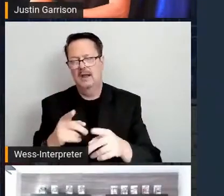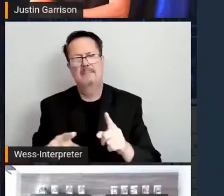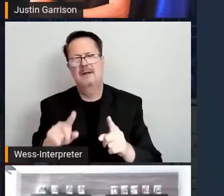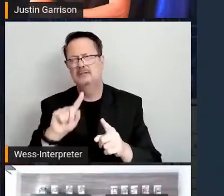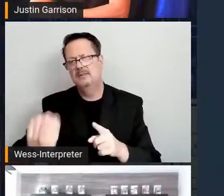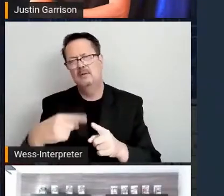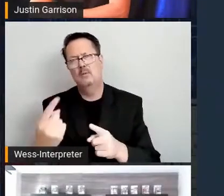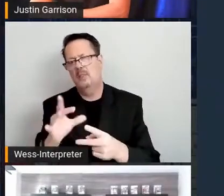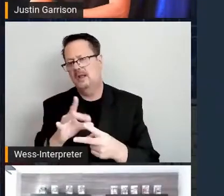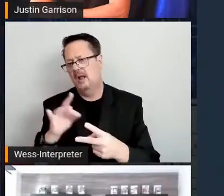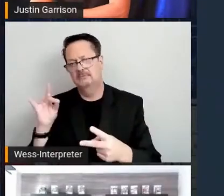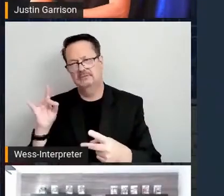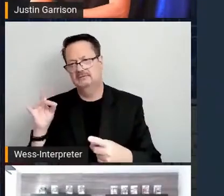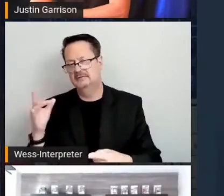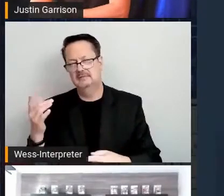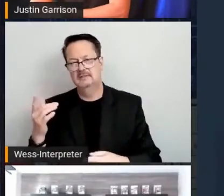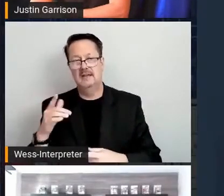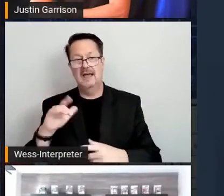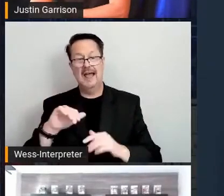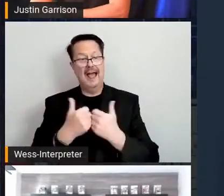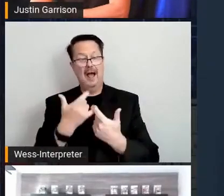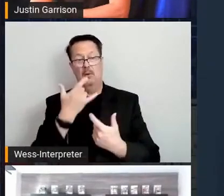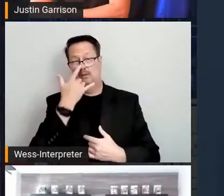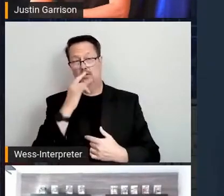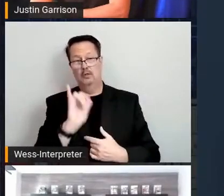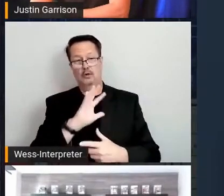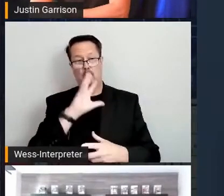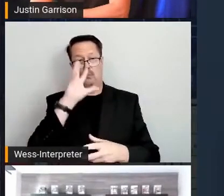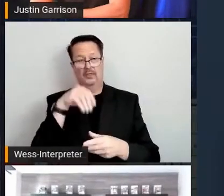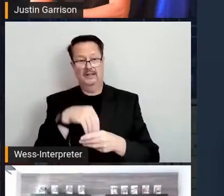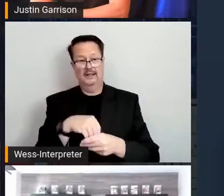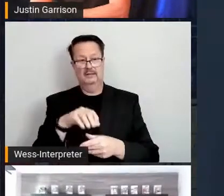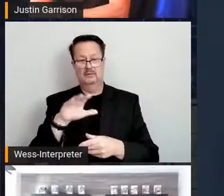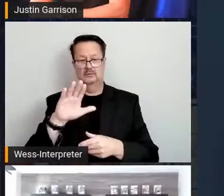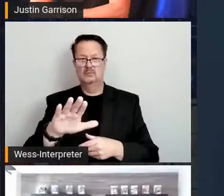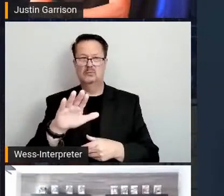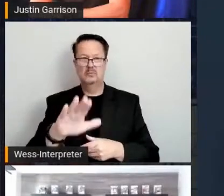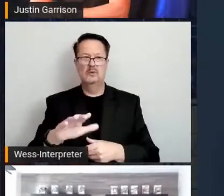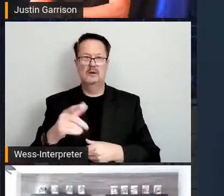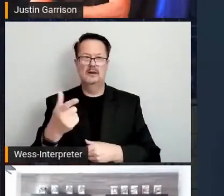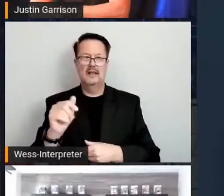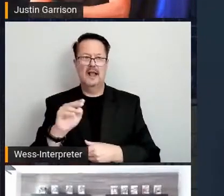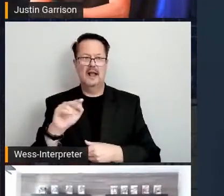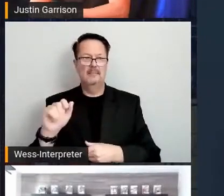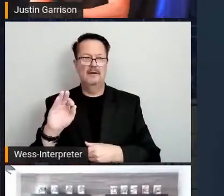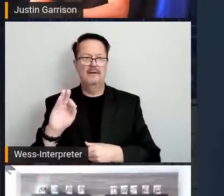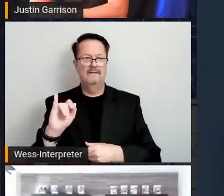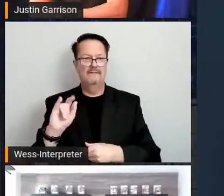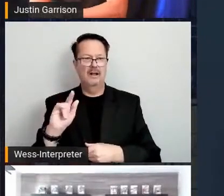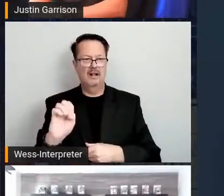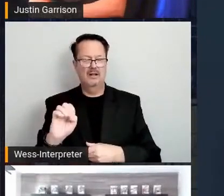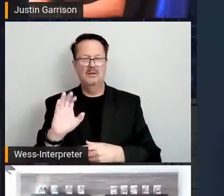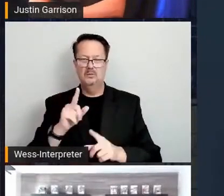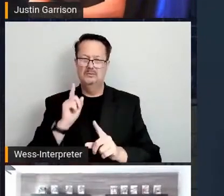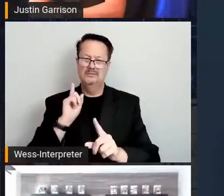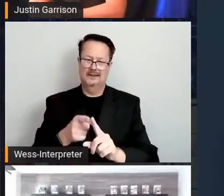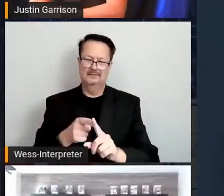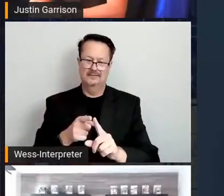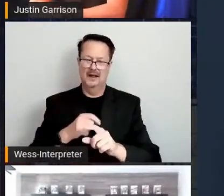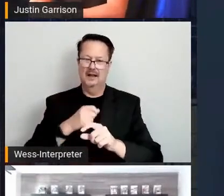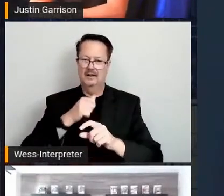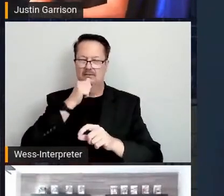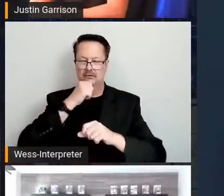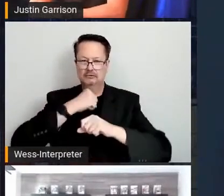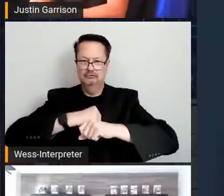there. And the way this would look from within your actual YAML files is you would just specify the security context, and then you